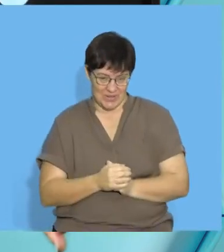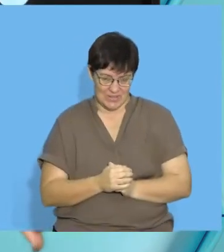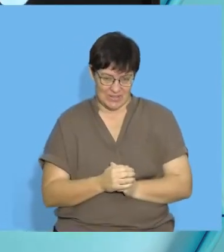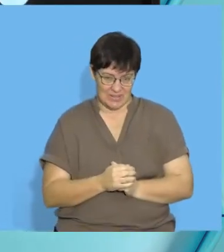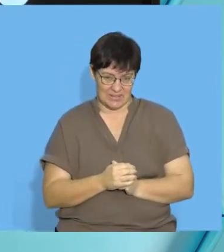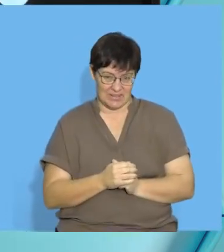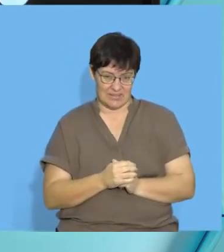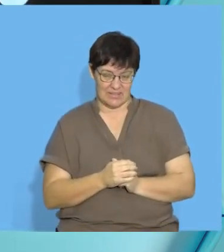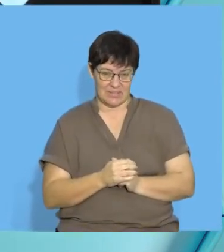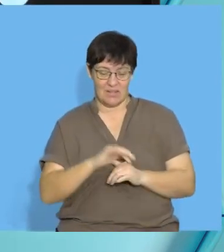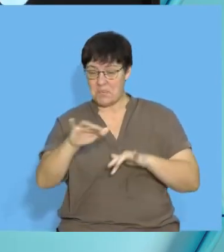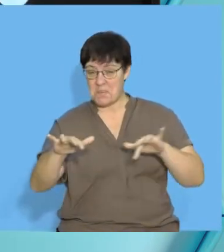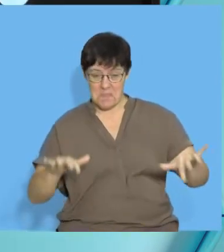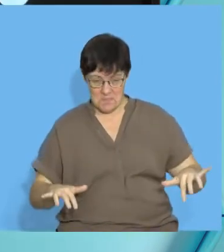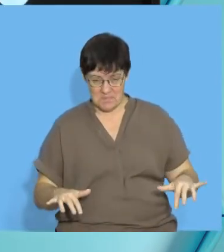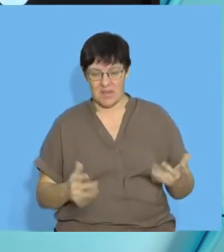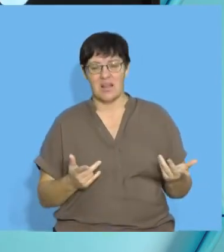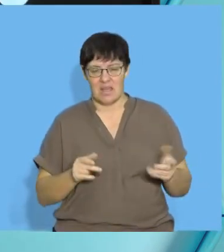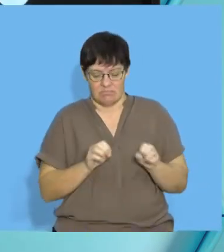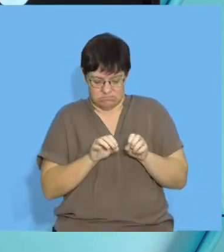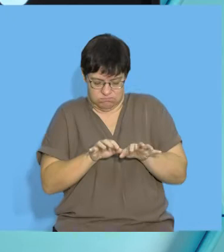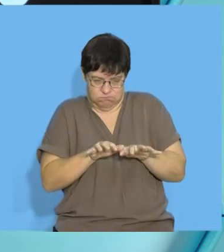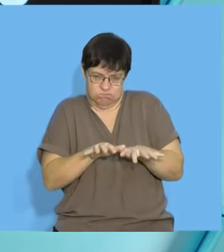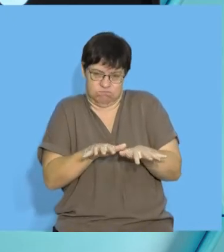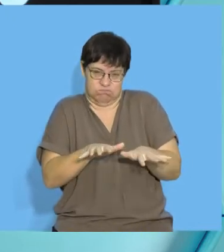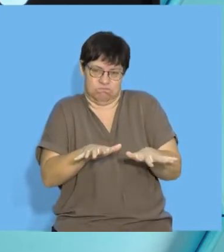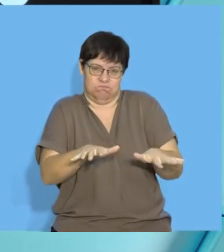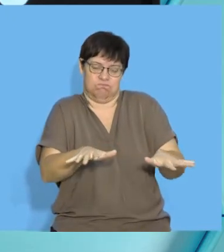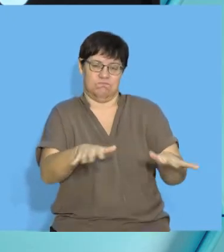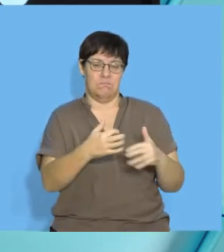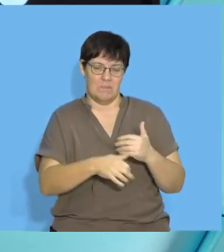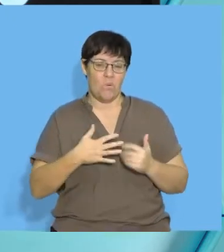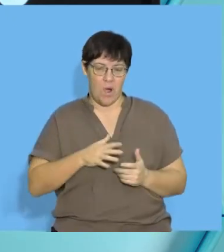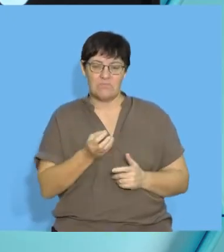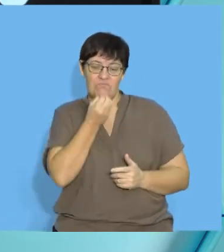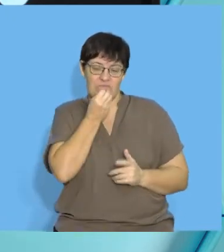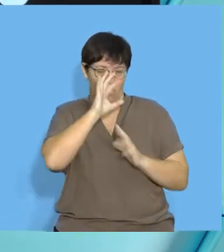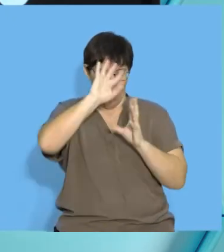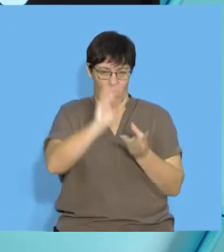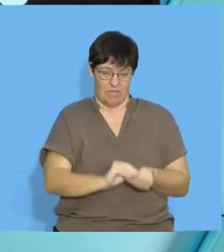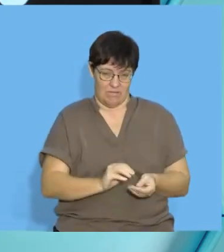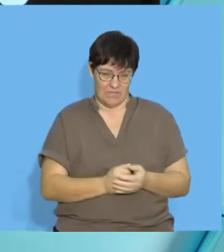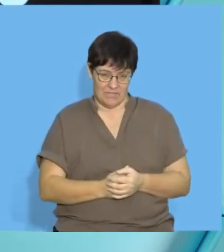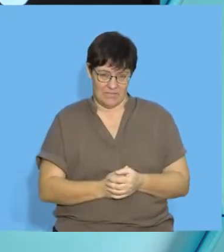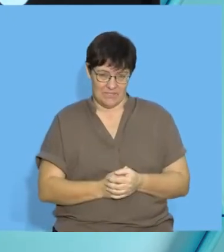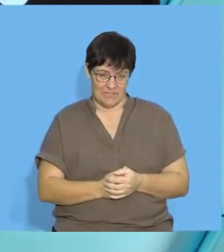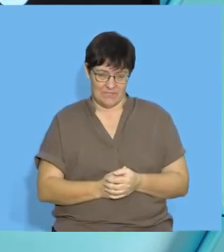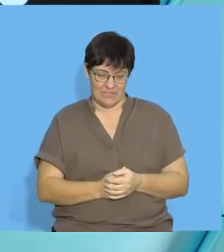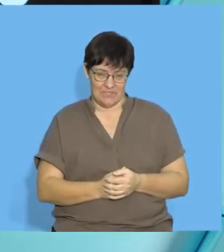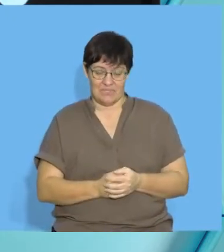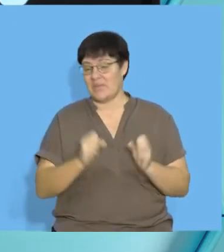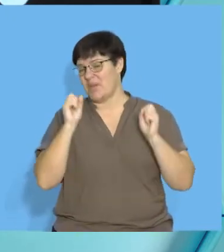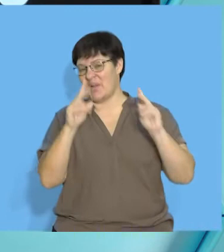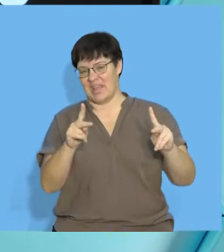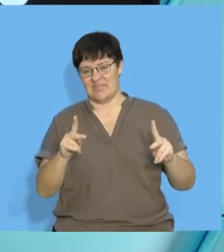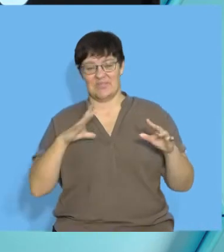they fall onto the bread, they're going to keep on growing because they want all the nutrients. Okay, guys, that's it for now. We're going to